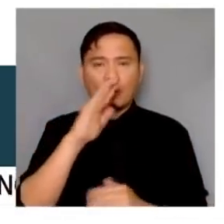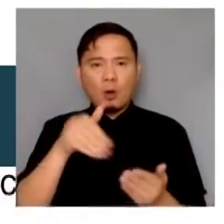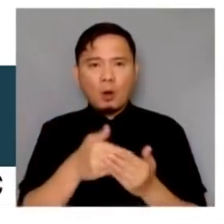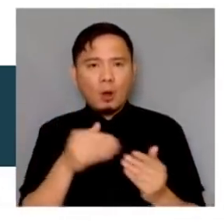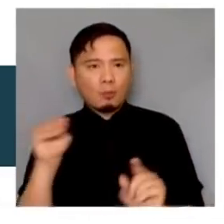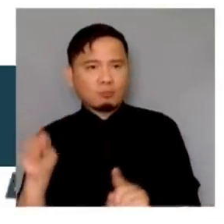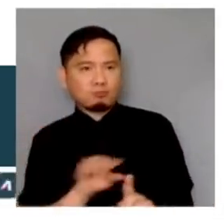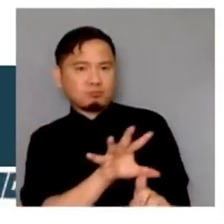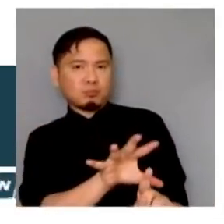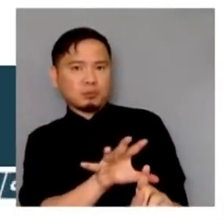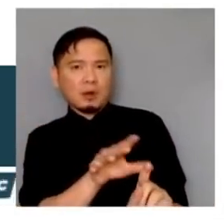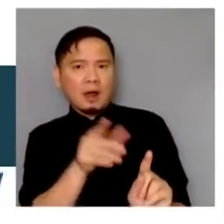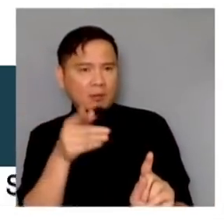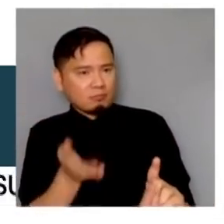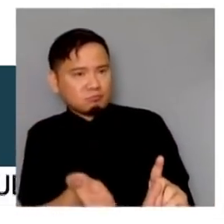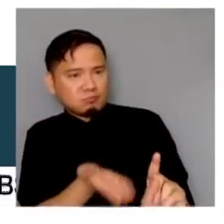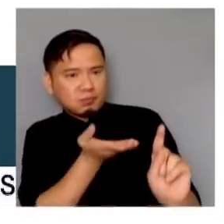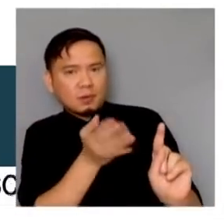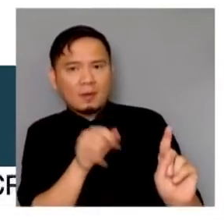diba? So